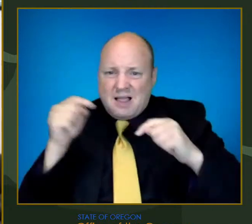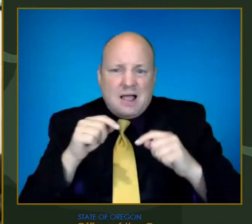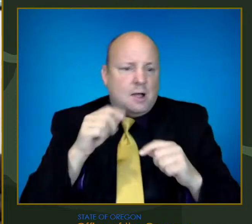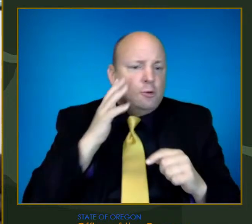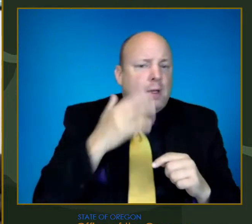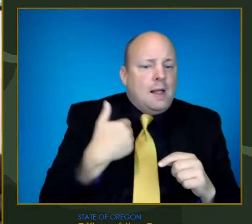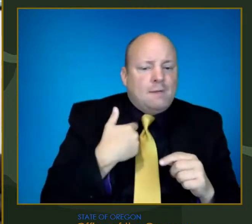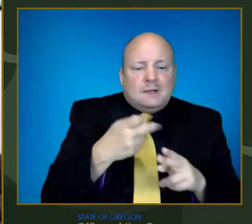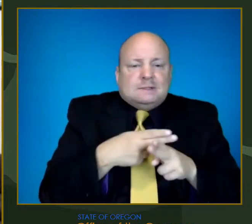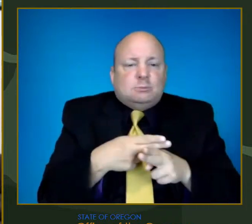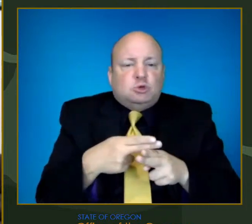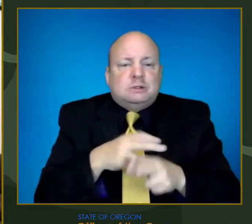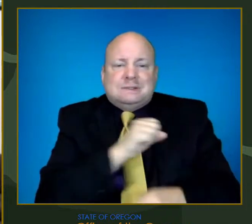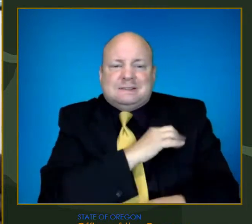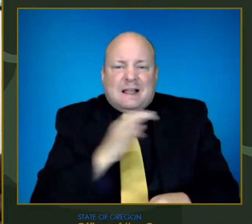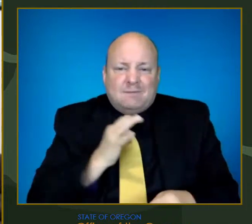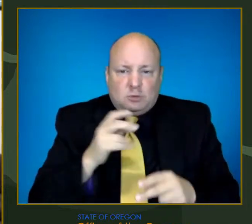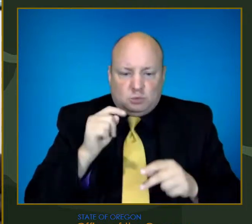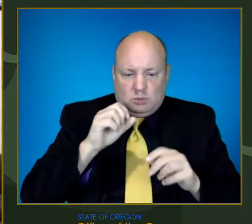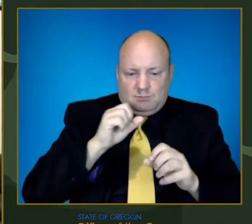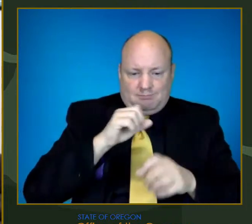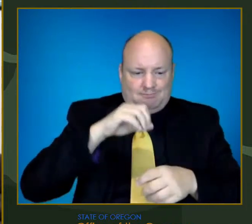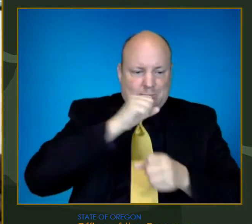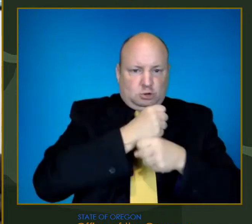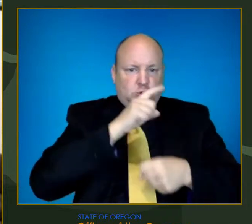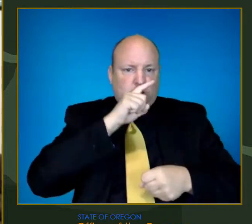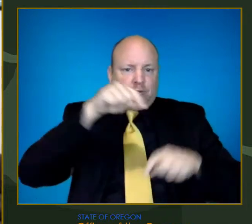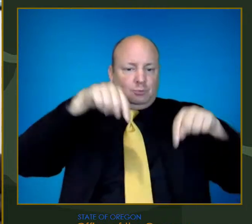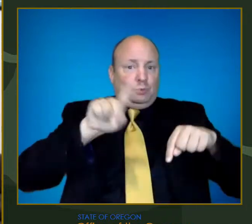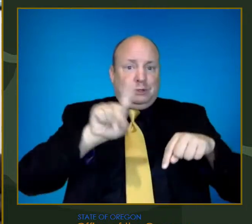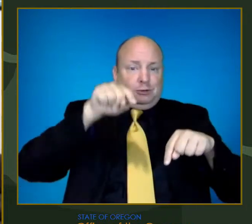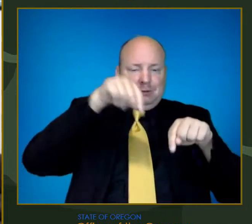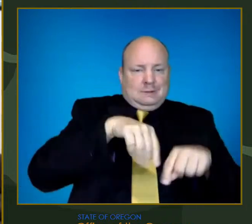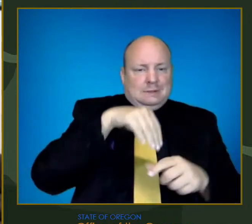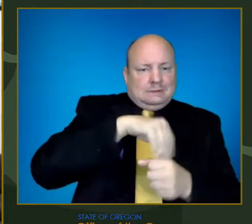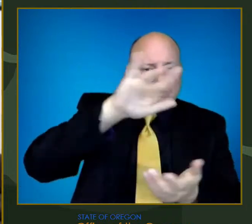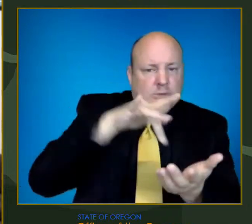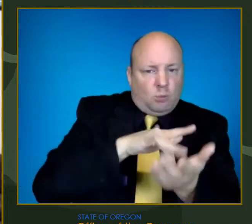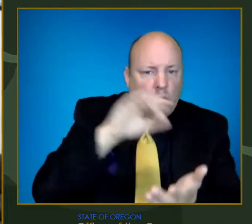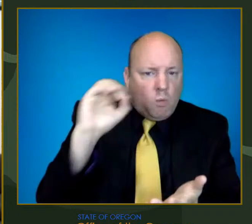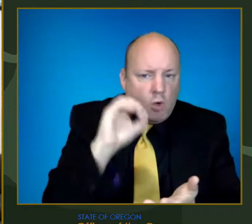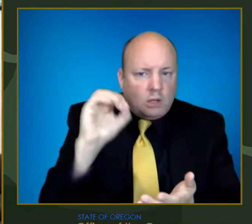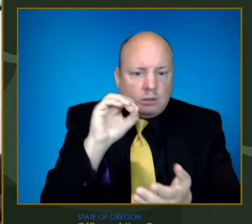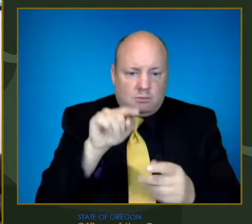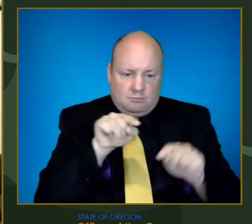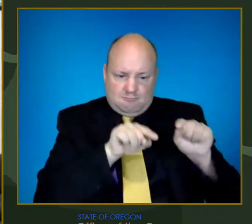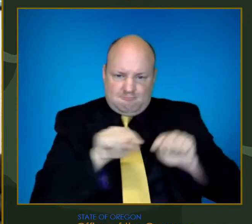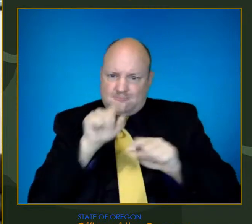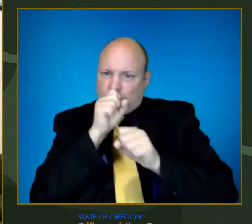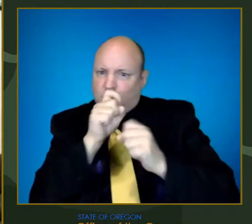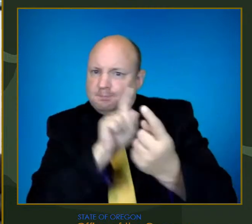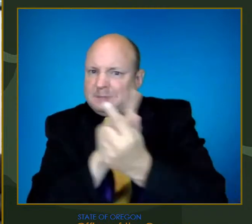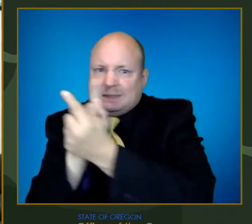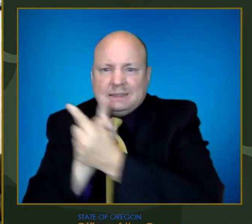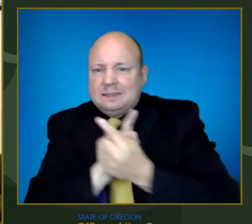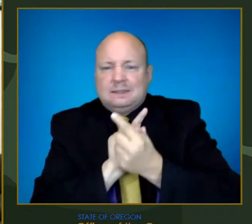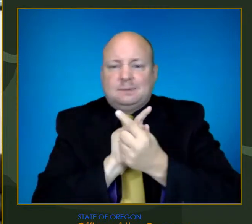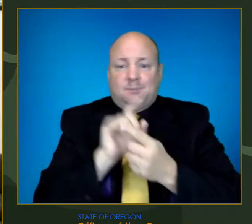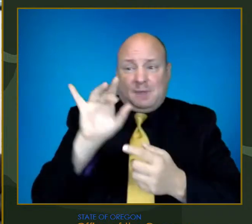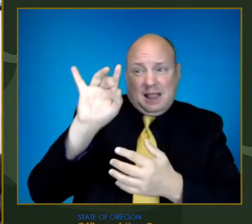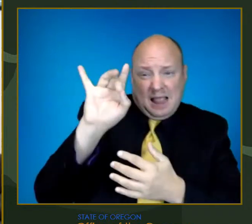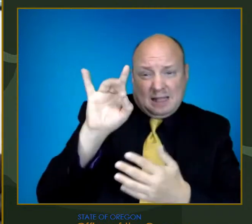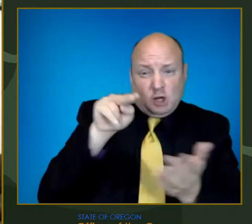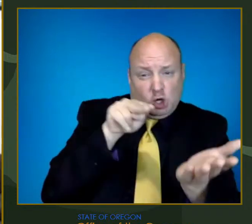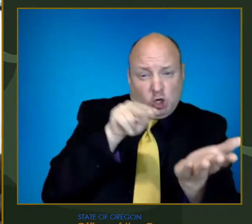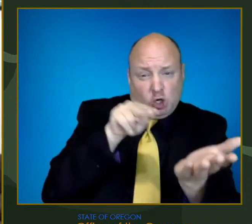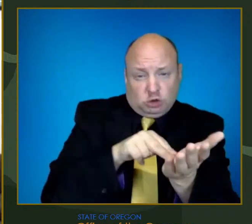Oregon. We're contracting for 8 nurse crisis teams to staff surge beds in long-term care facilities to free more hospital